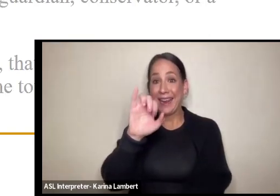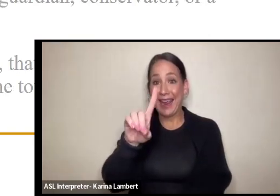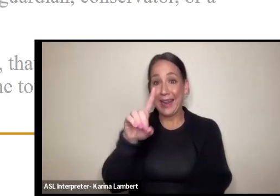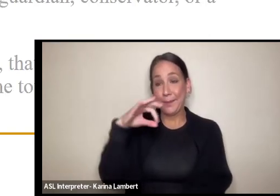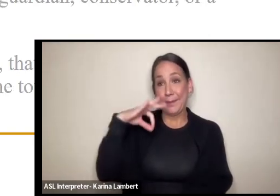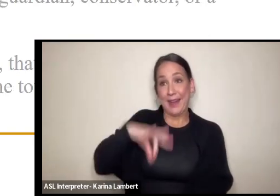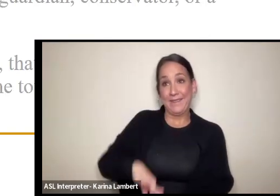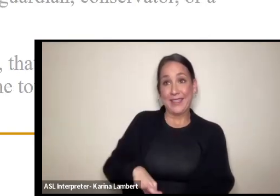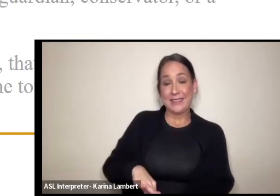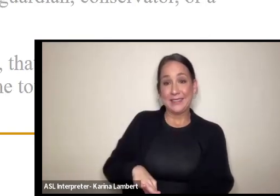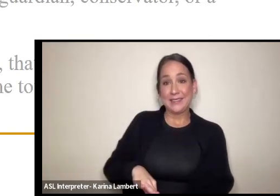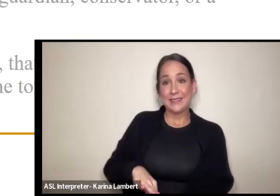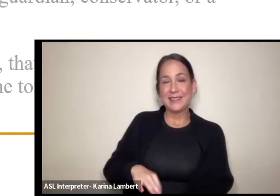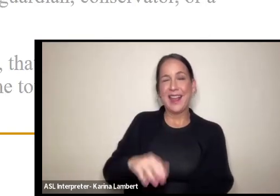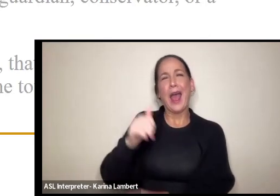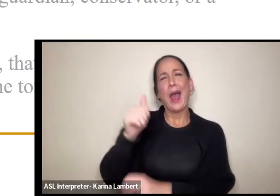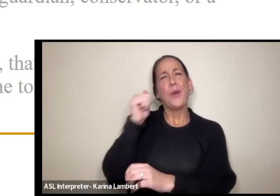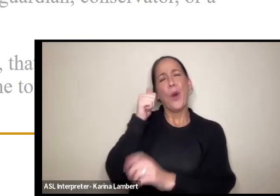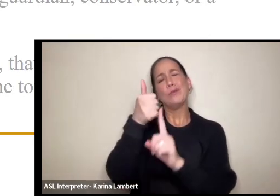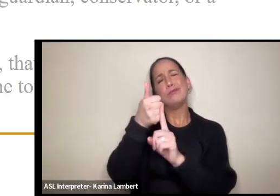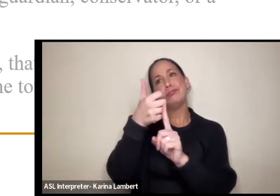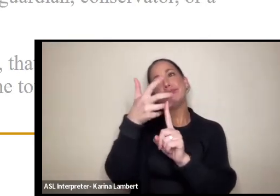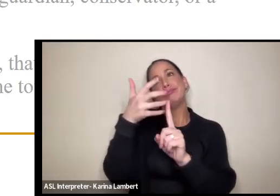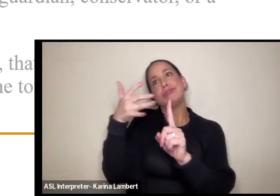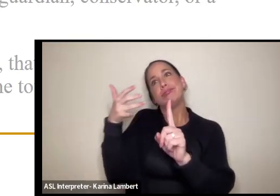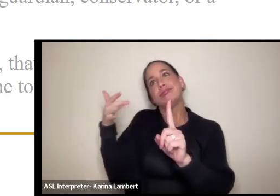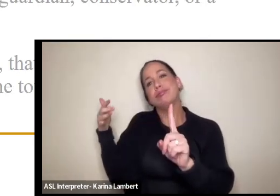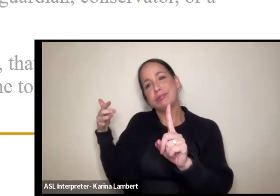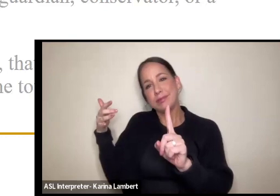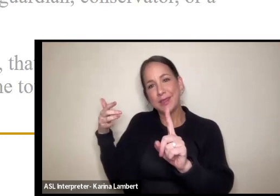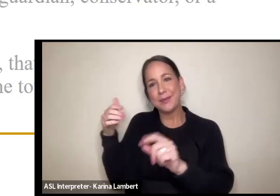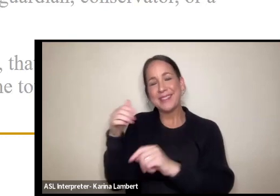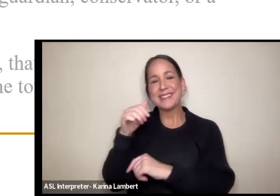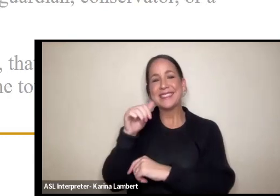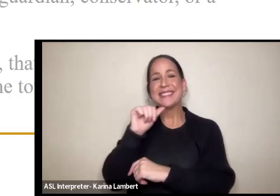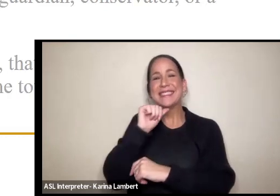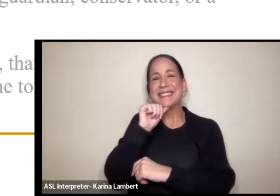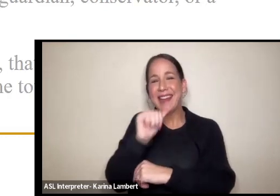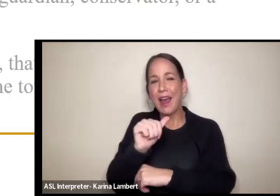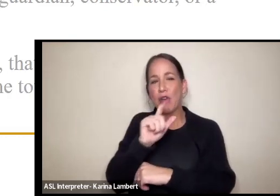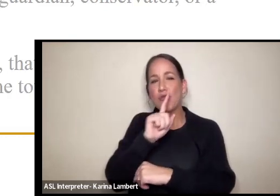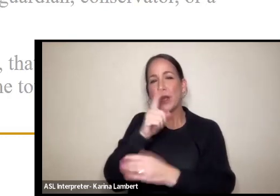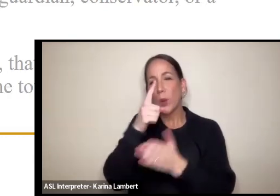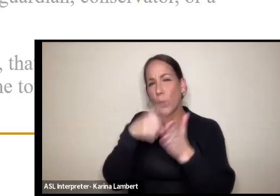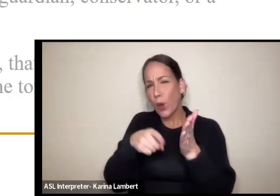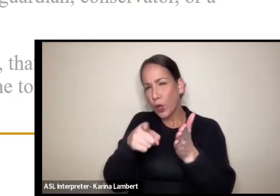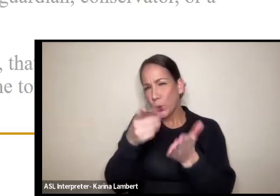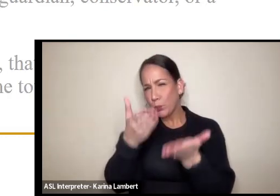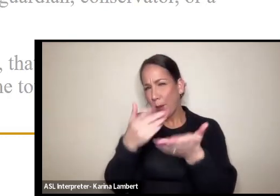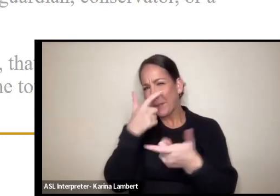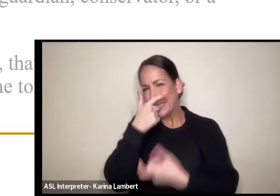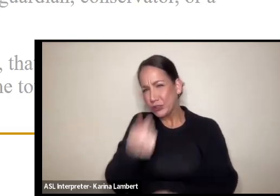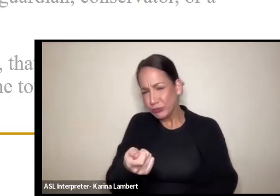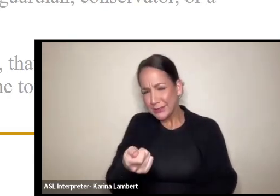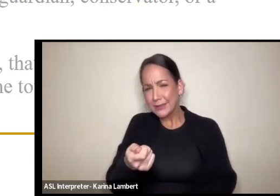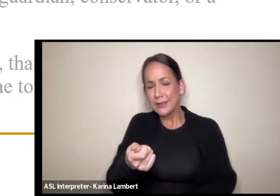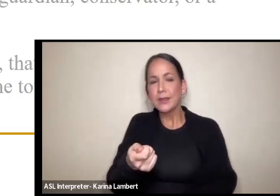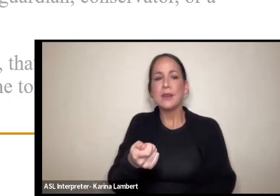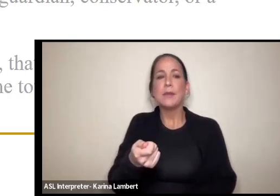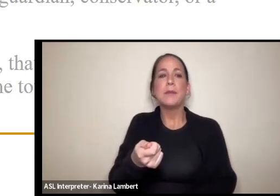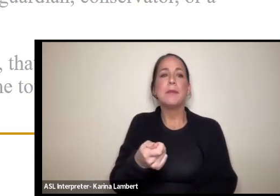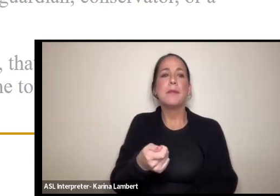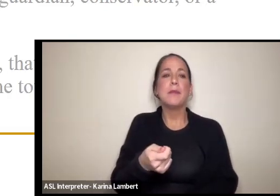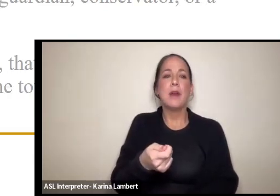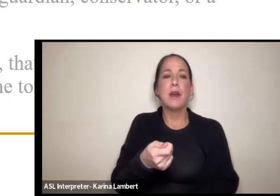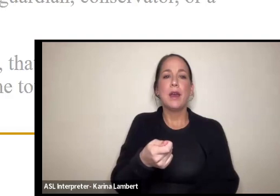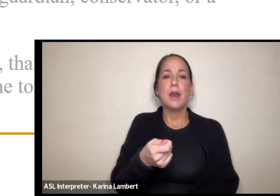again, I'm not going to go into detail on that because that's really probably not what you're interested in. But I think the key point here is